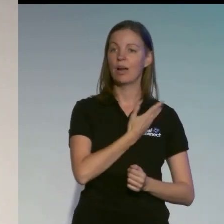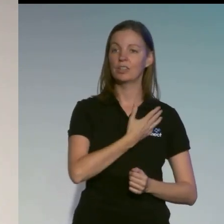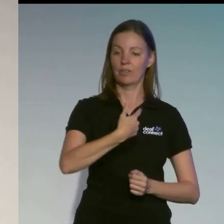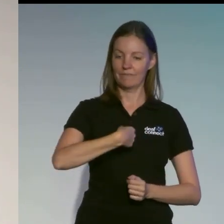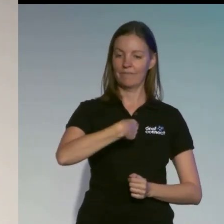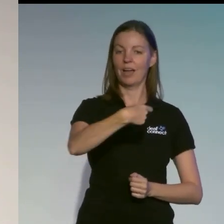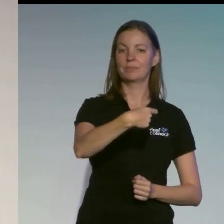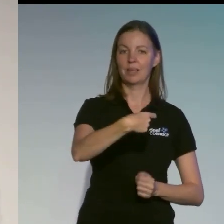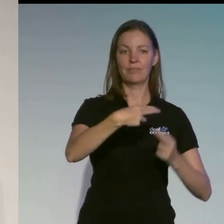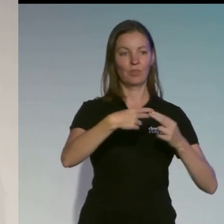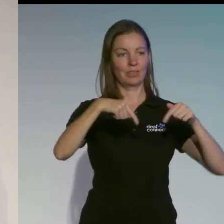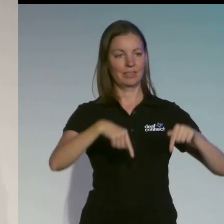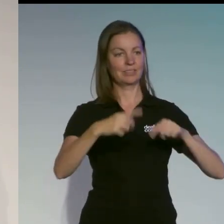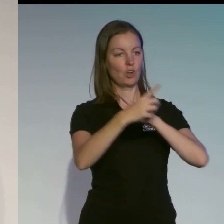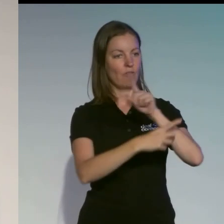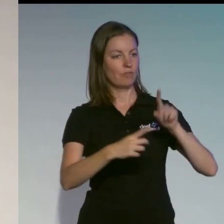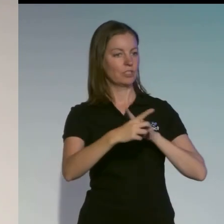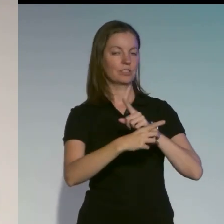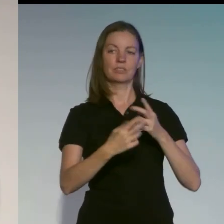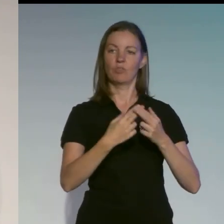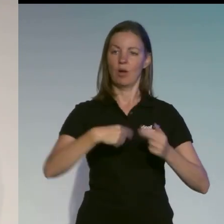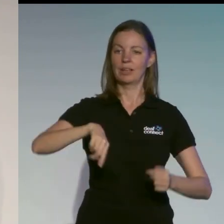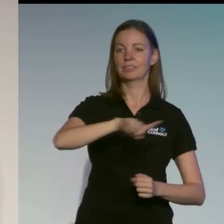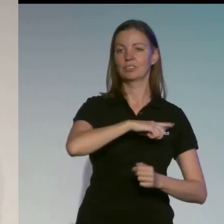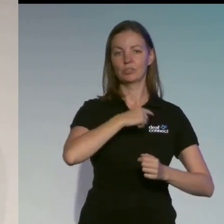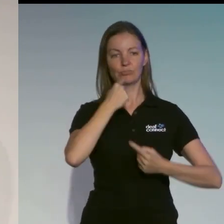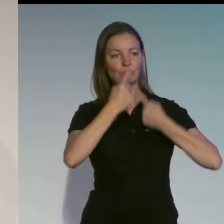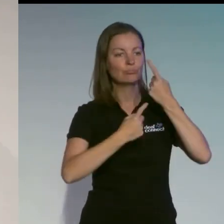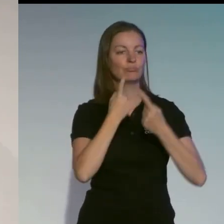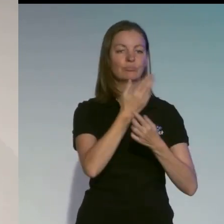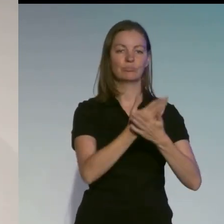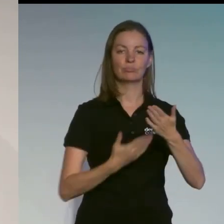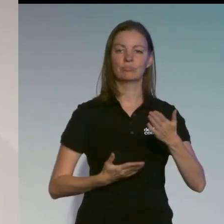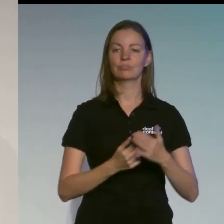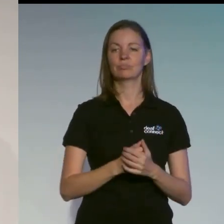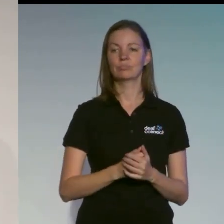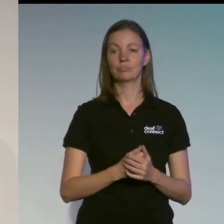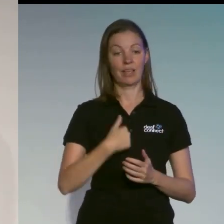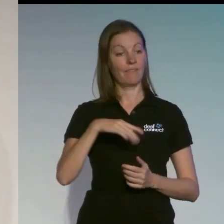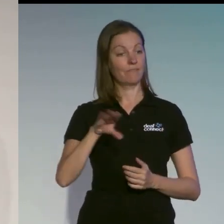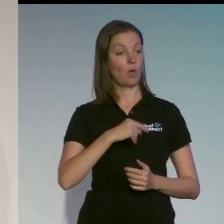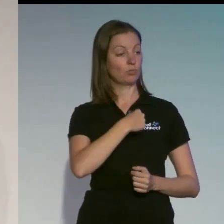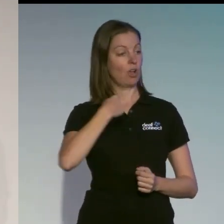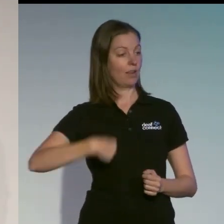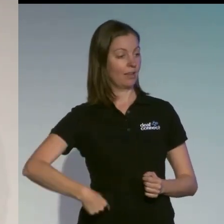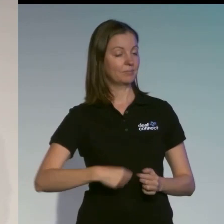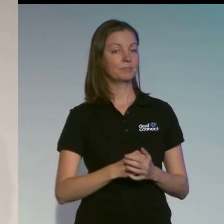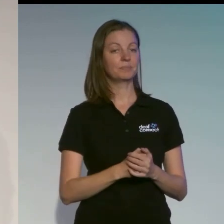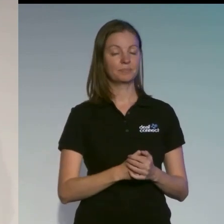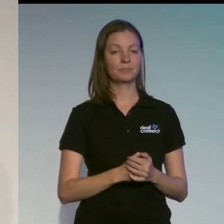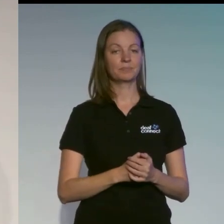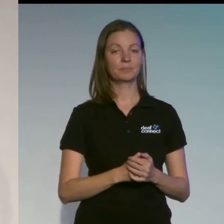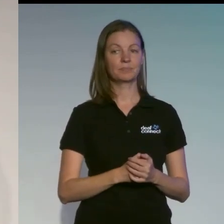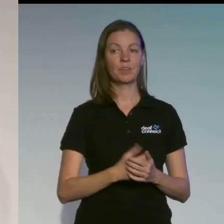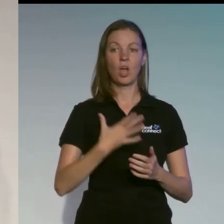to the Human Rights Conference to share our stories. I'm Jens. I'm from China, and I